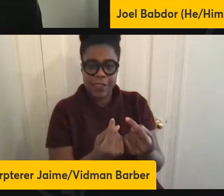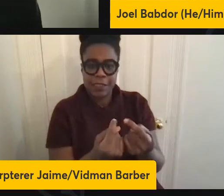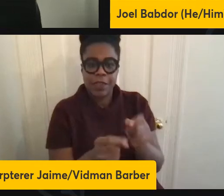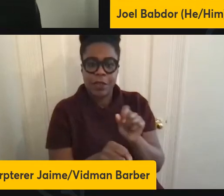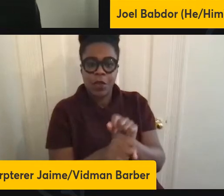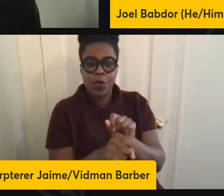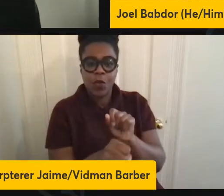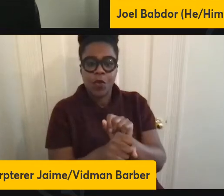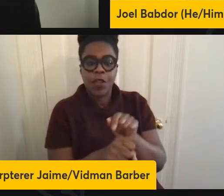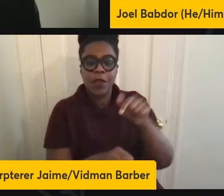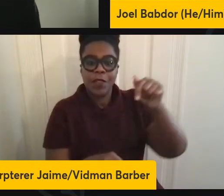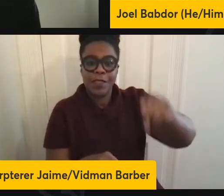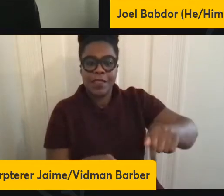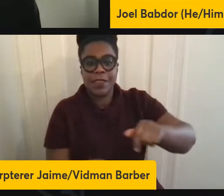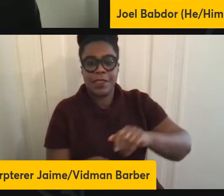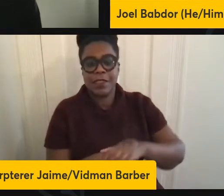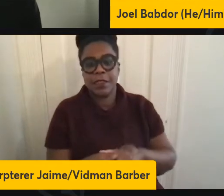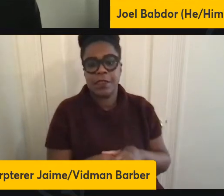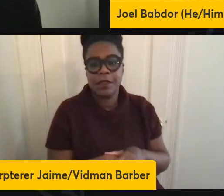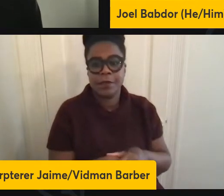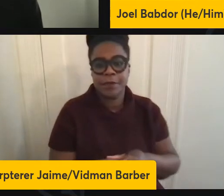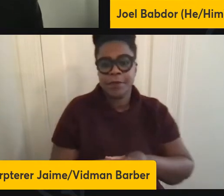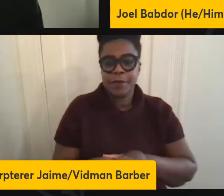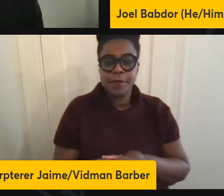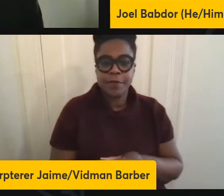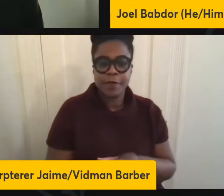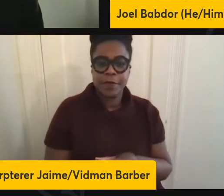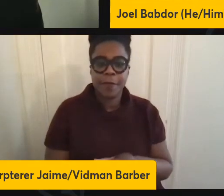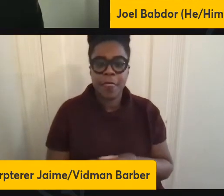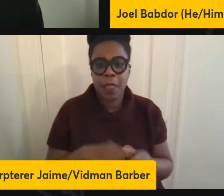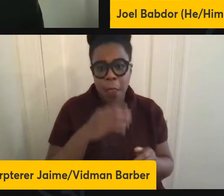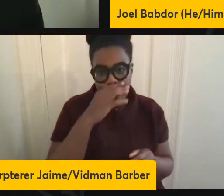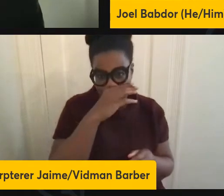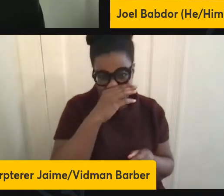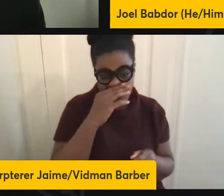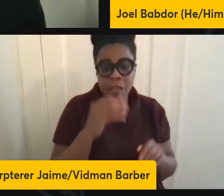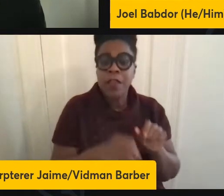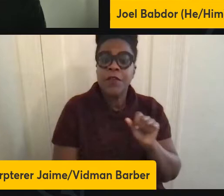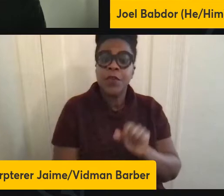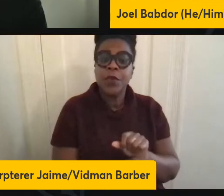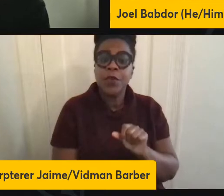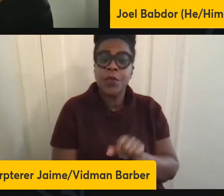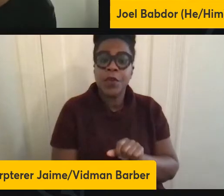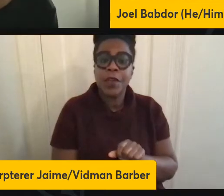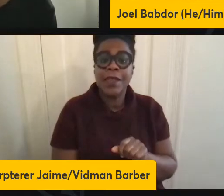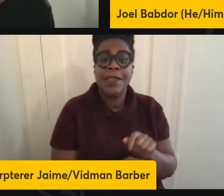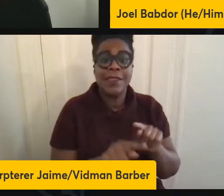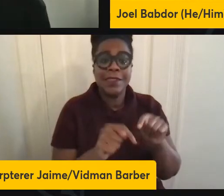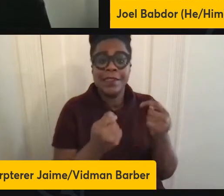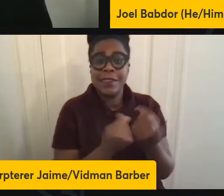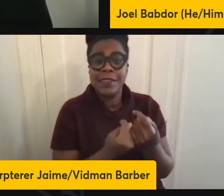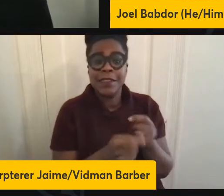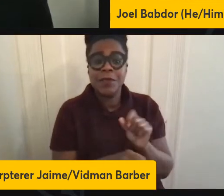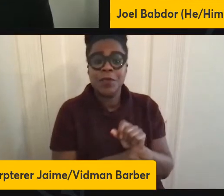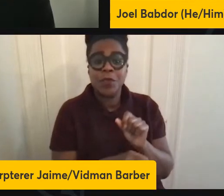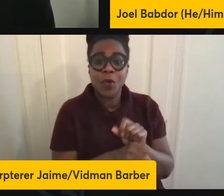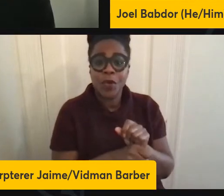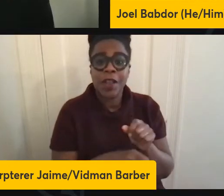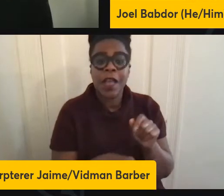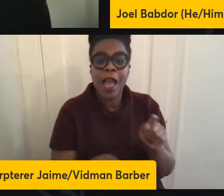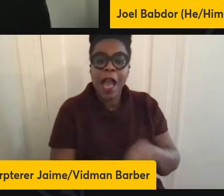this sort of efforts. And yeah, do you want to comment a word on how this teamwork has been going